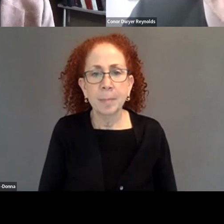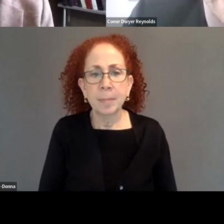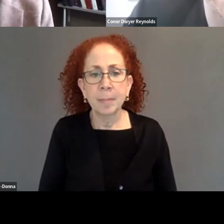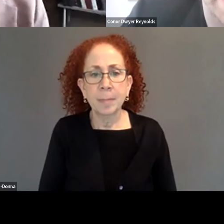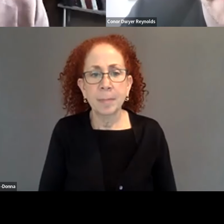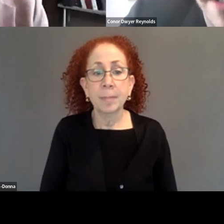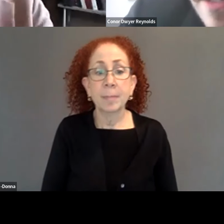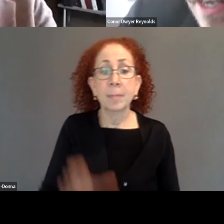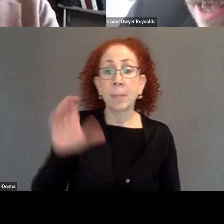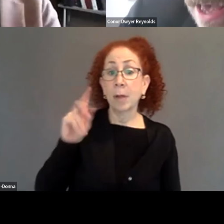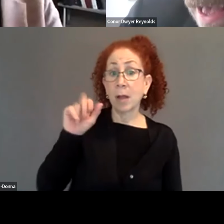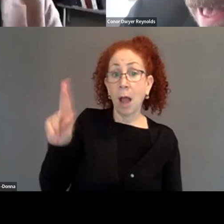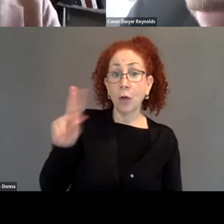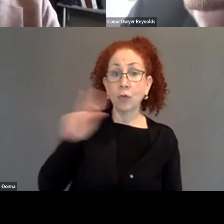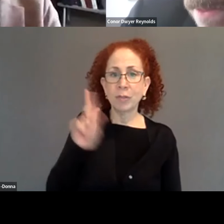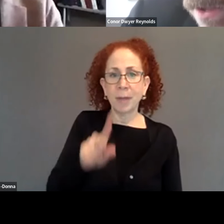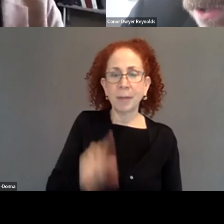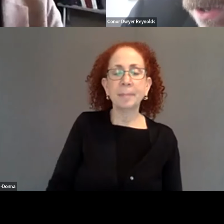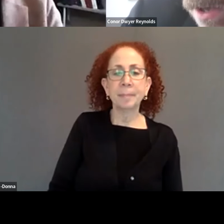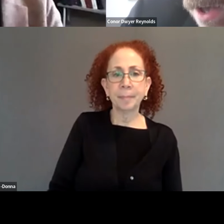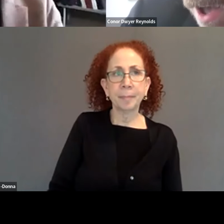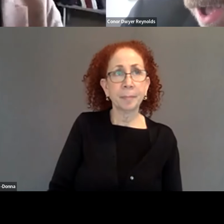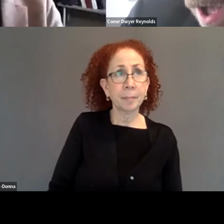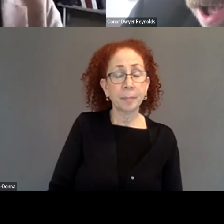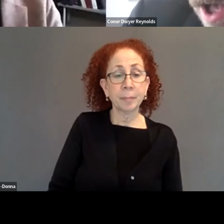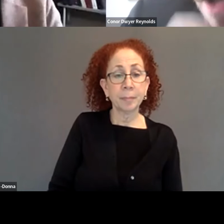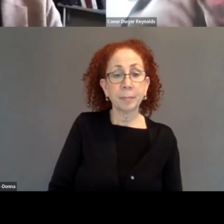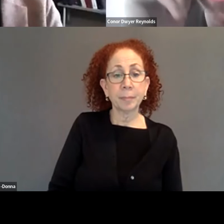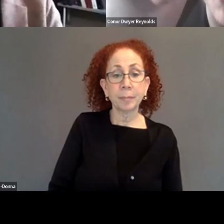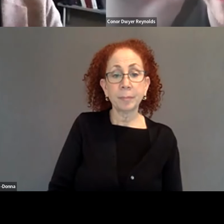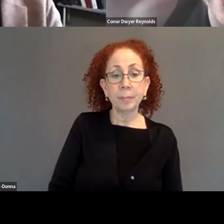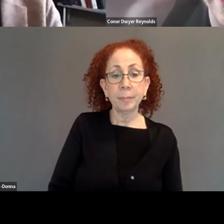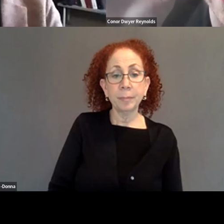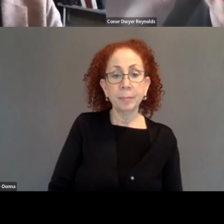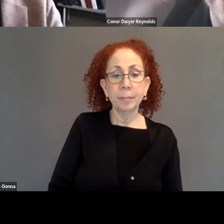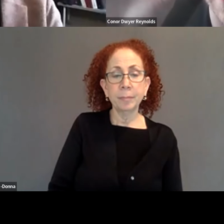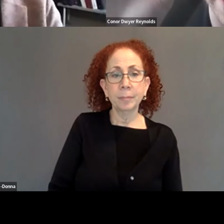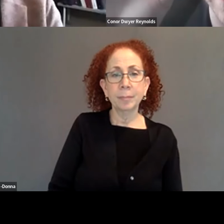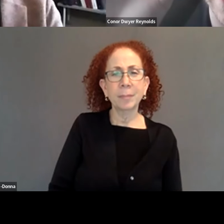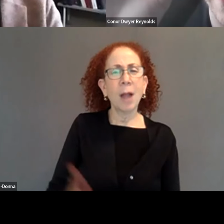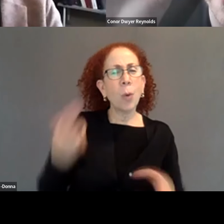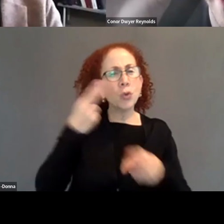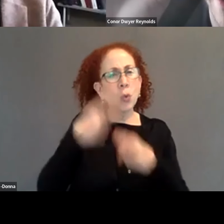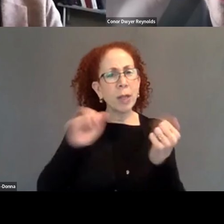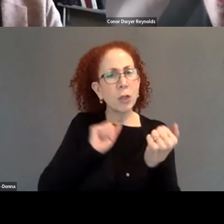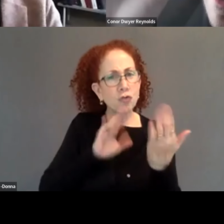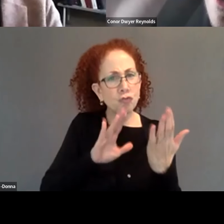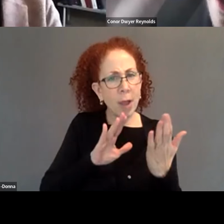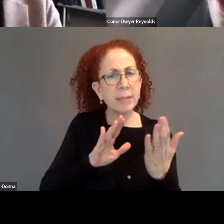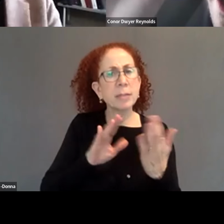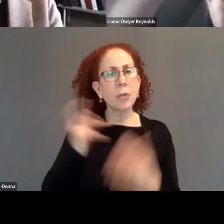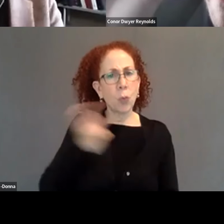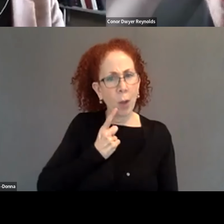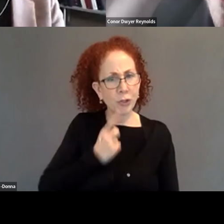This is Conor, Dwyer, Reynolds. I want to quickly address the question about